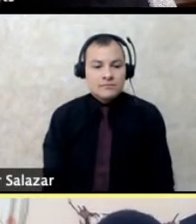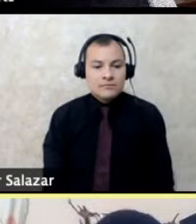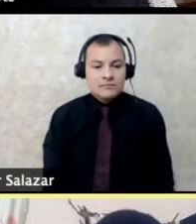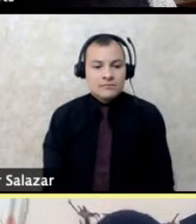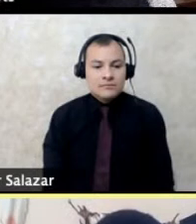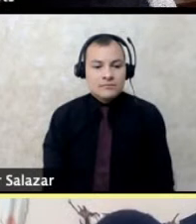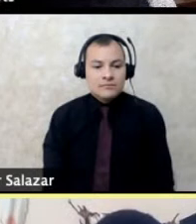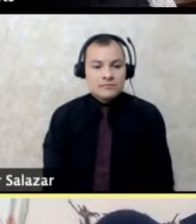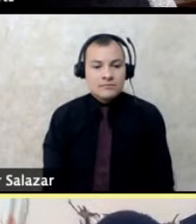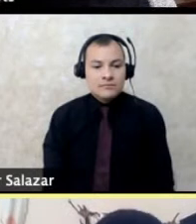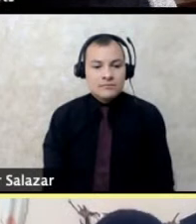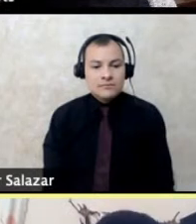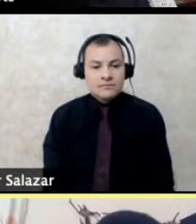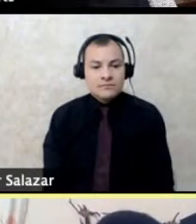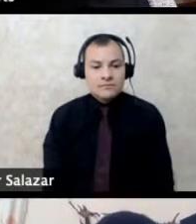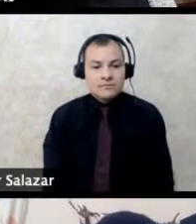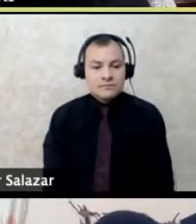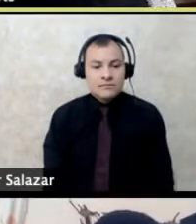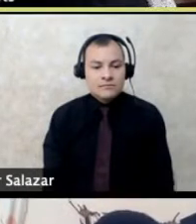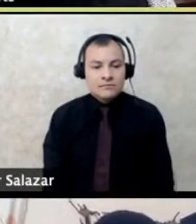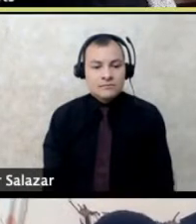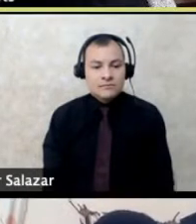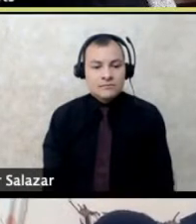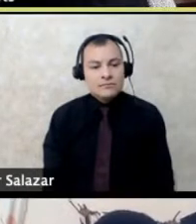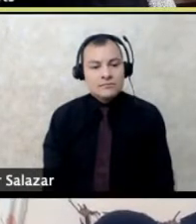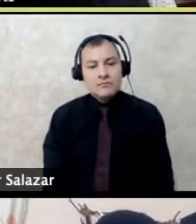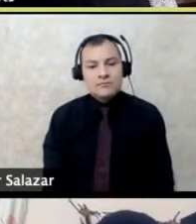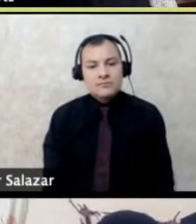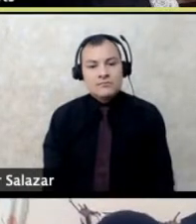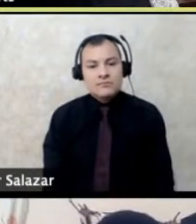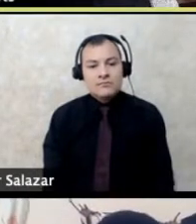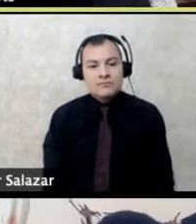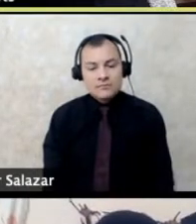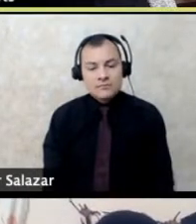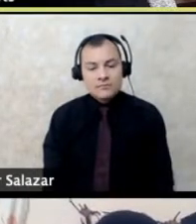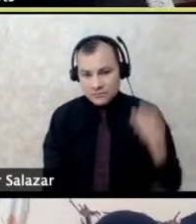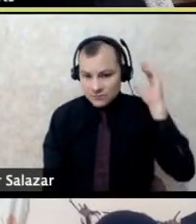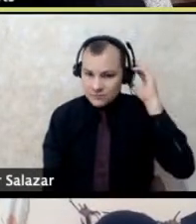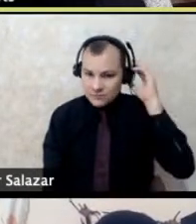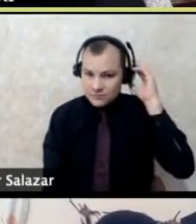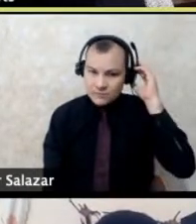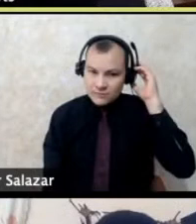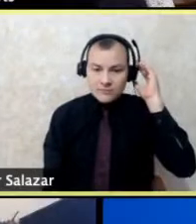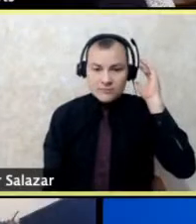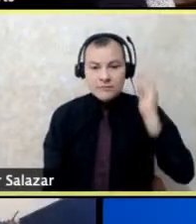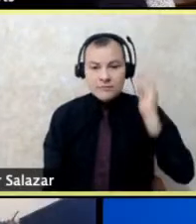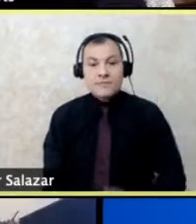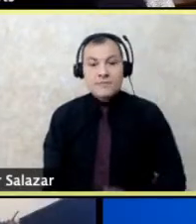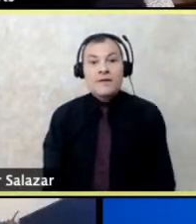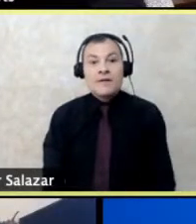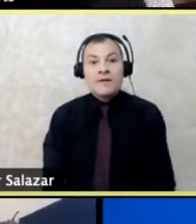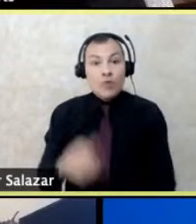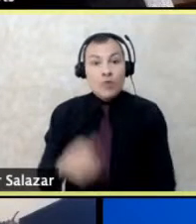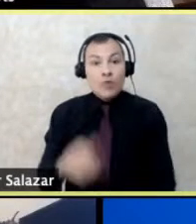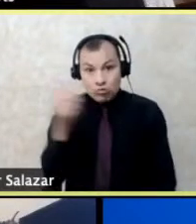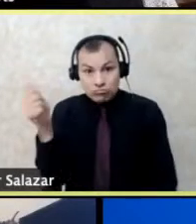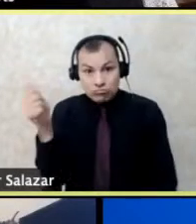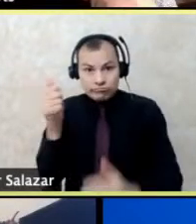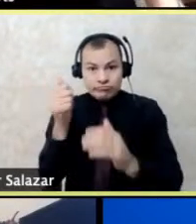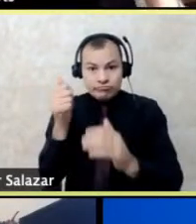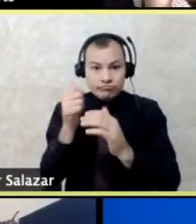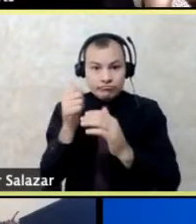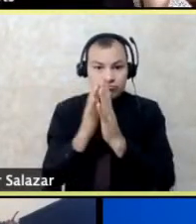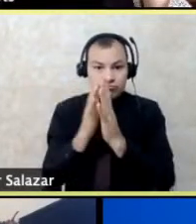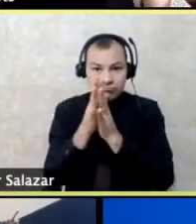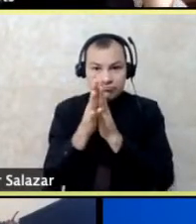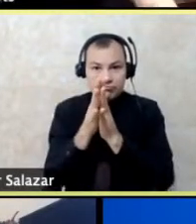together. Amazing. Thank you. Bueno, otra de las cosas que no he mencionado y es que tuve la oportunidad de tener más interacción con